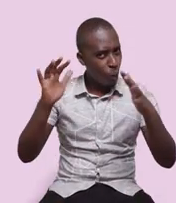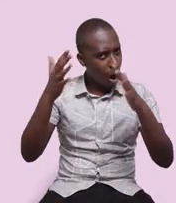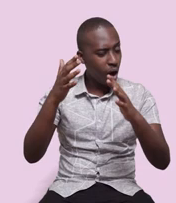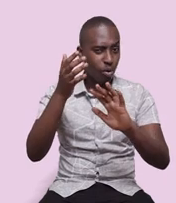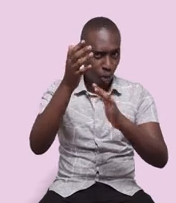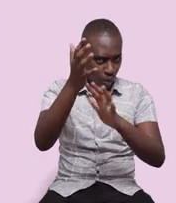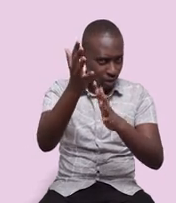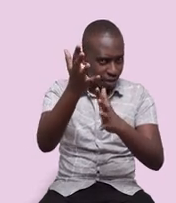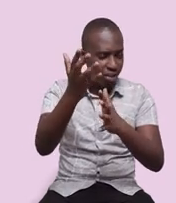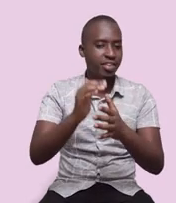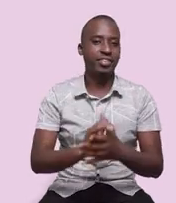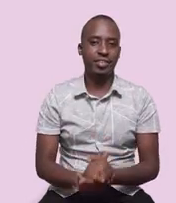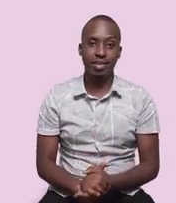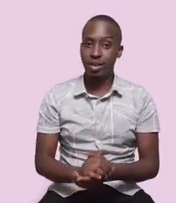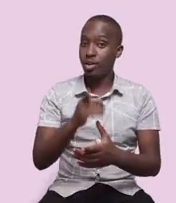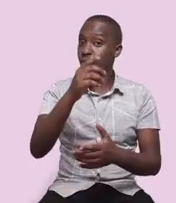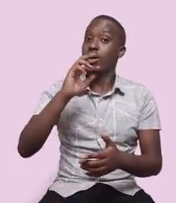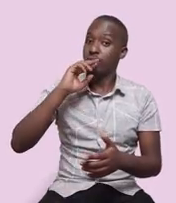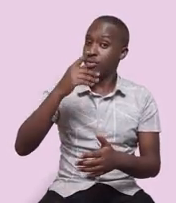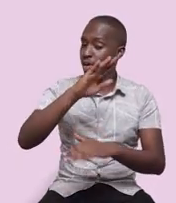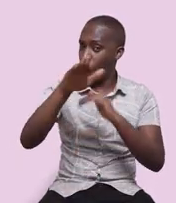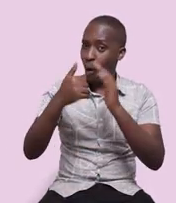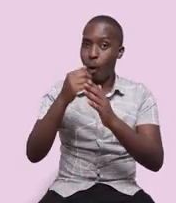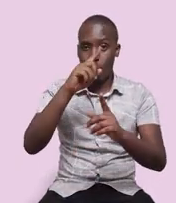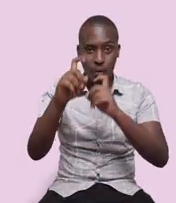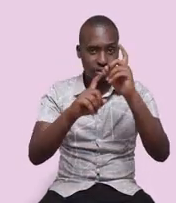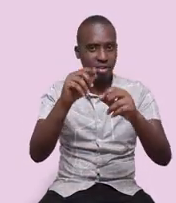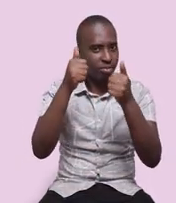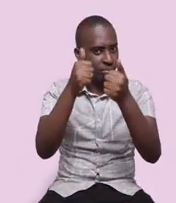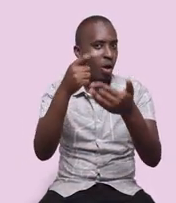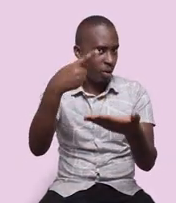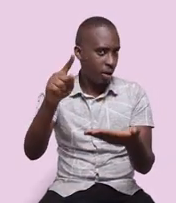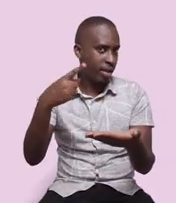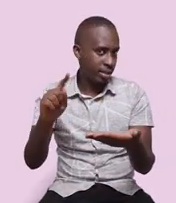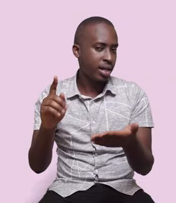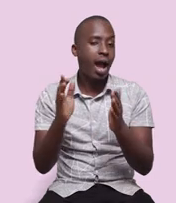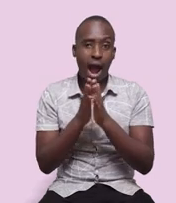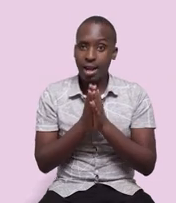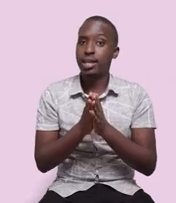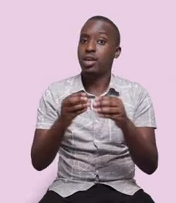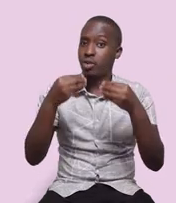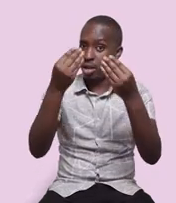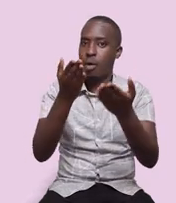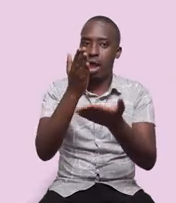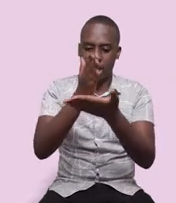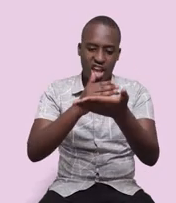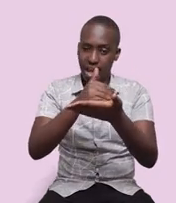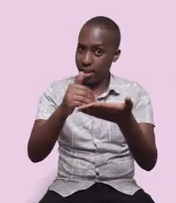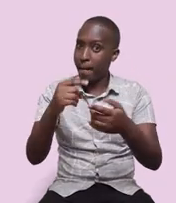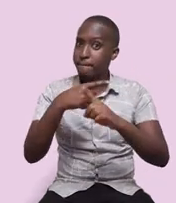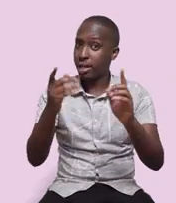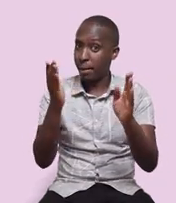Wow, congratulations! You have answered all the questions correctly and have been given a cake.